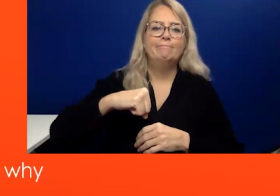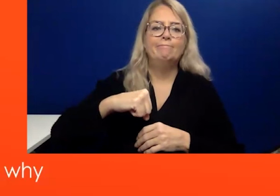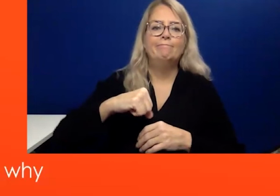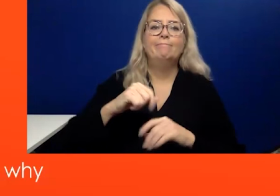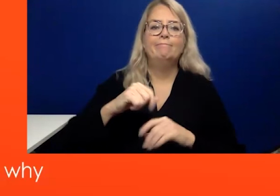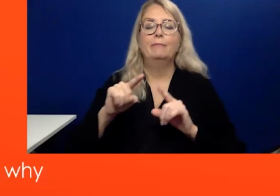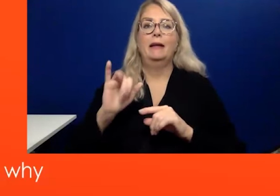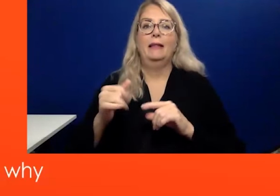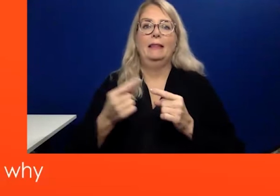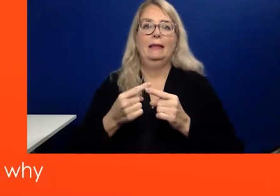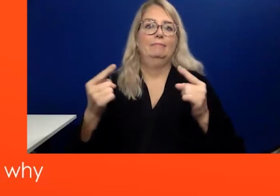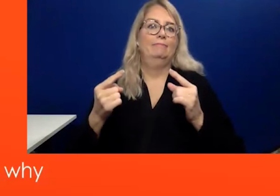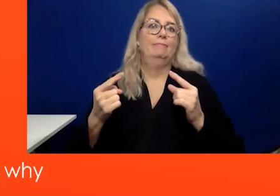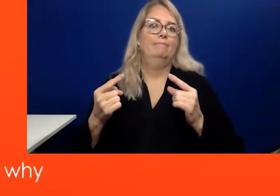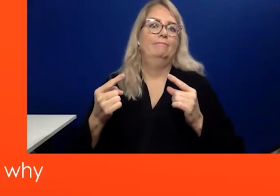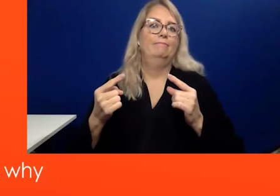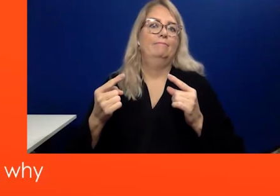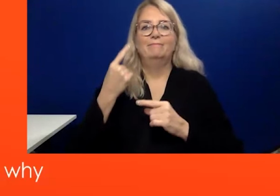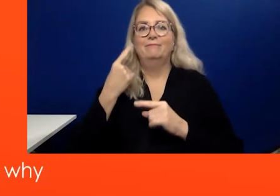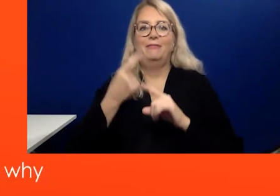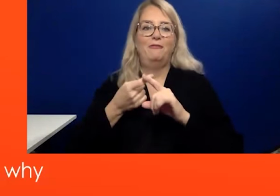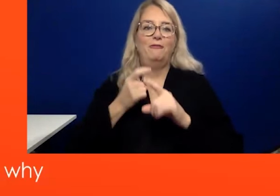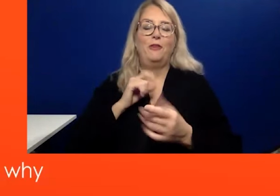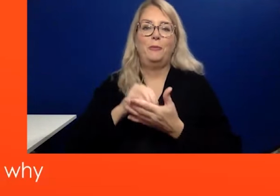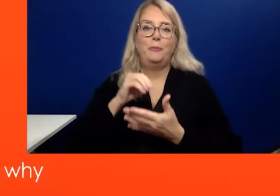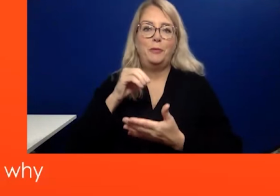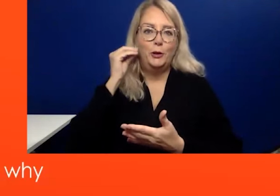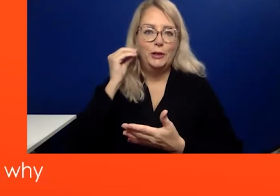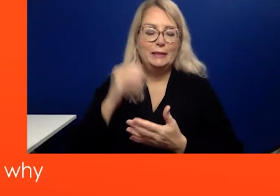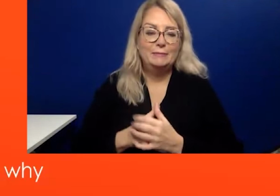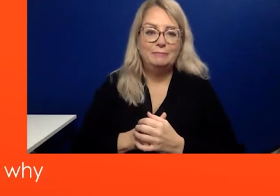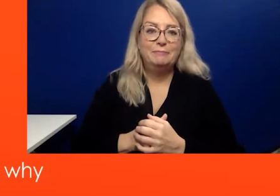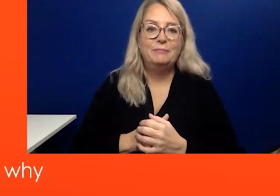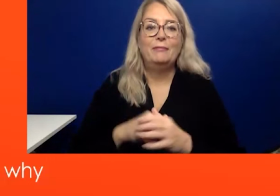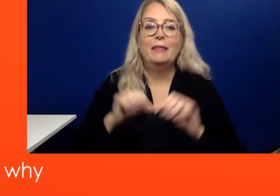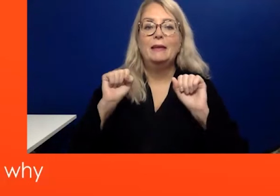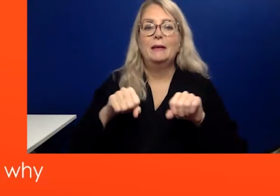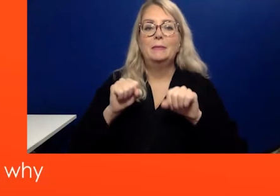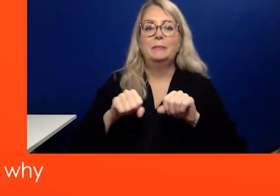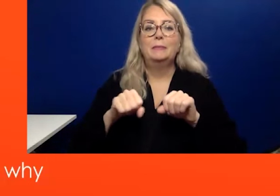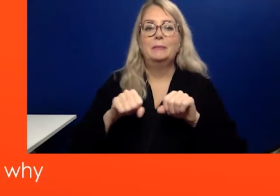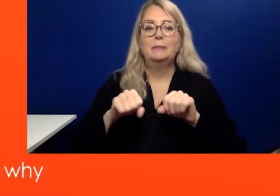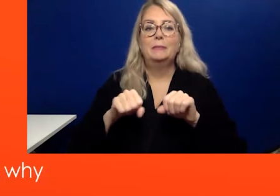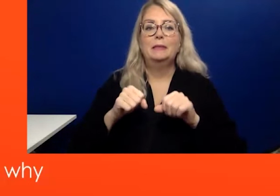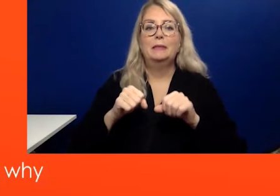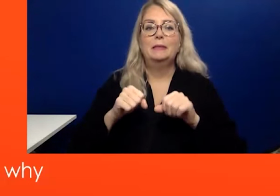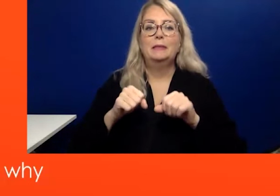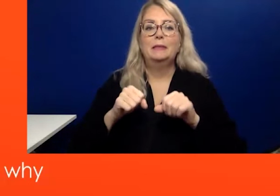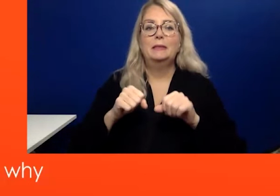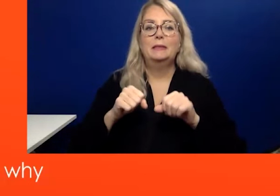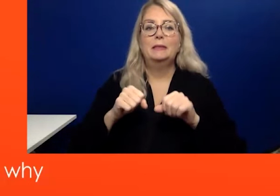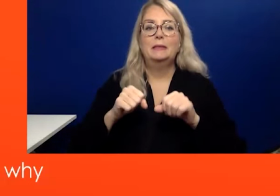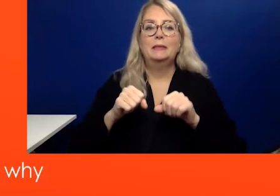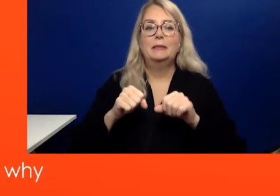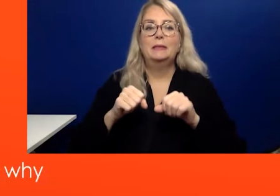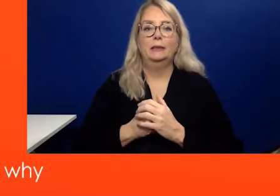enemy of learning. My commentary there, the ability to exercise maturity alongside lessons learned from the school